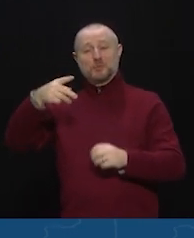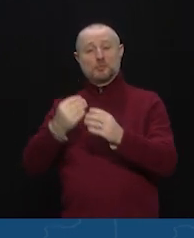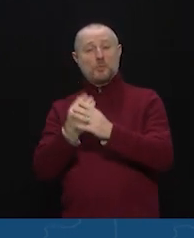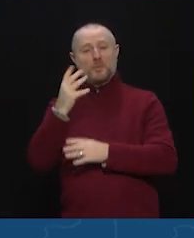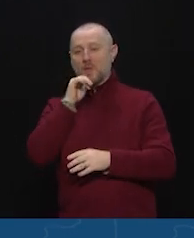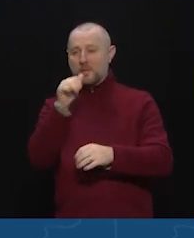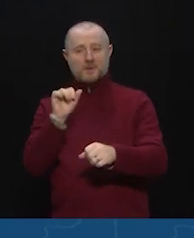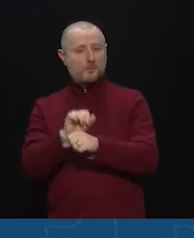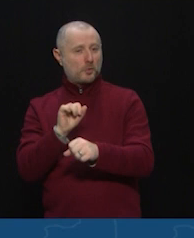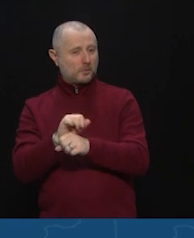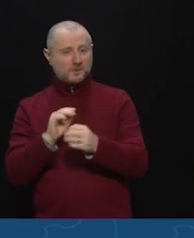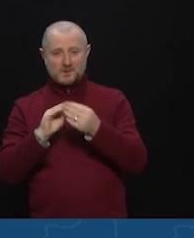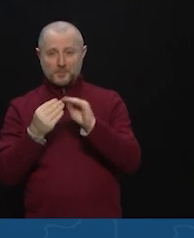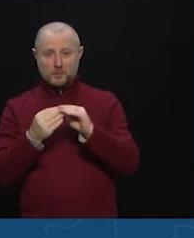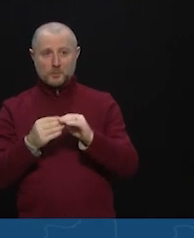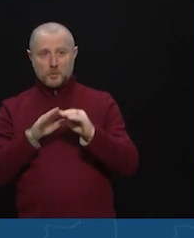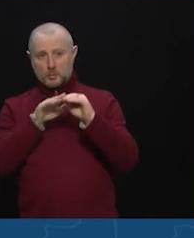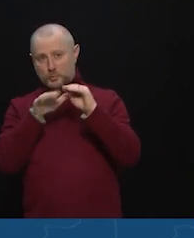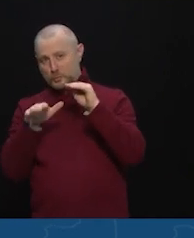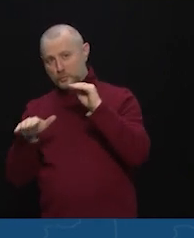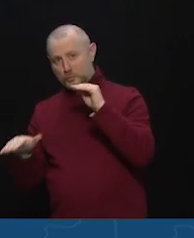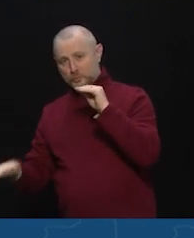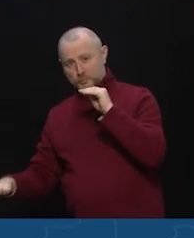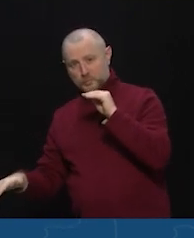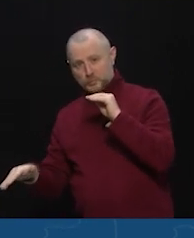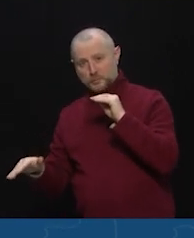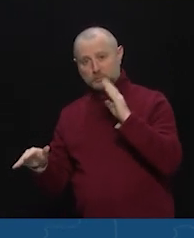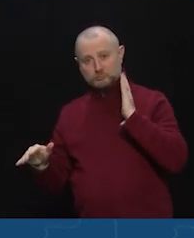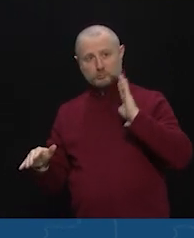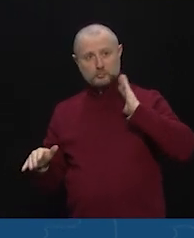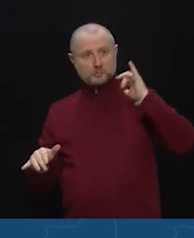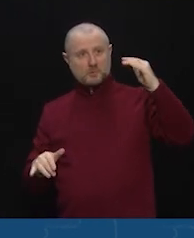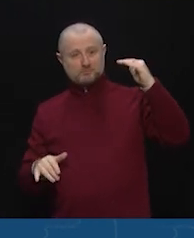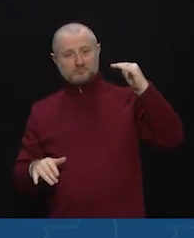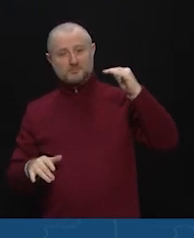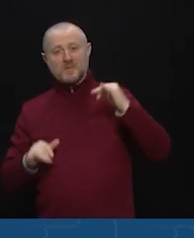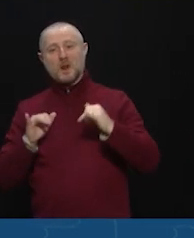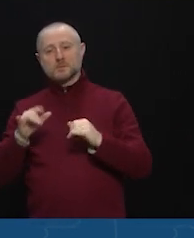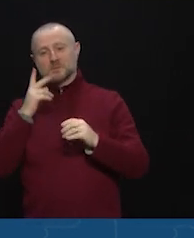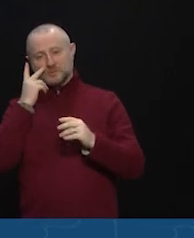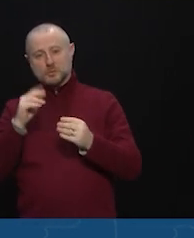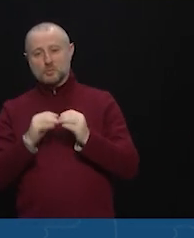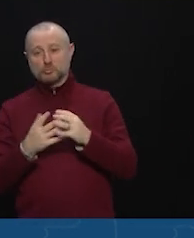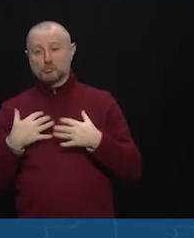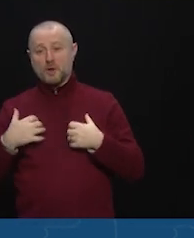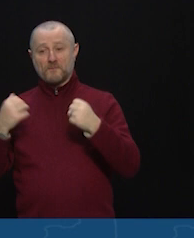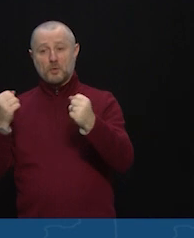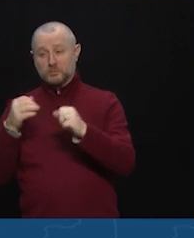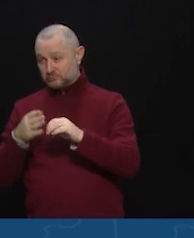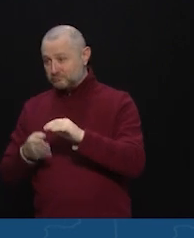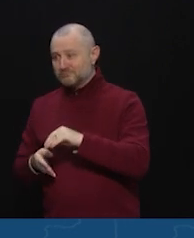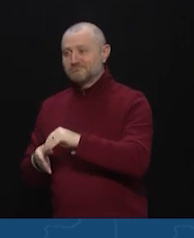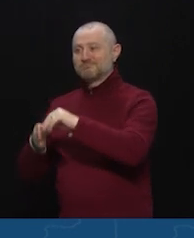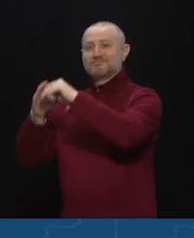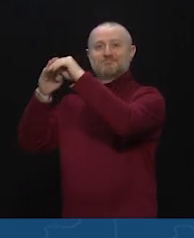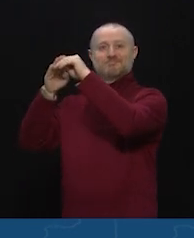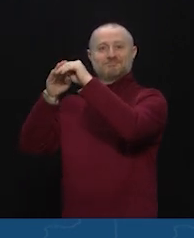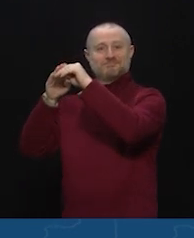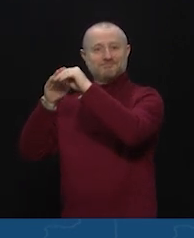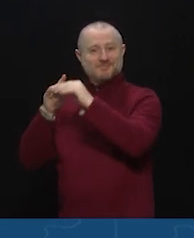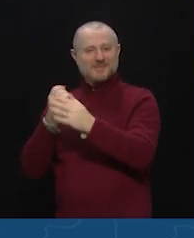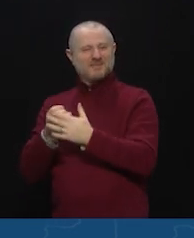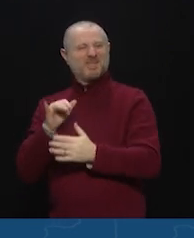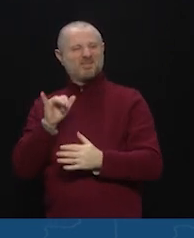decline that occurred, and you also then see the recovery. This chart shows both